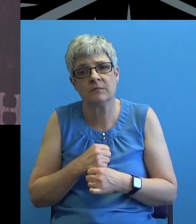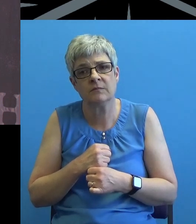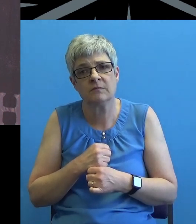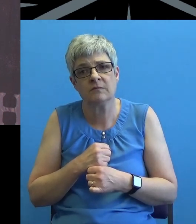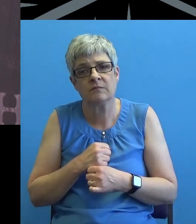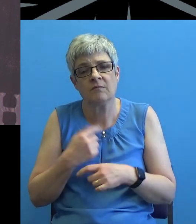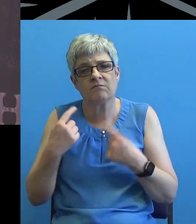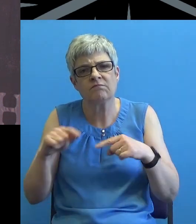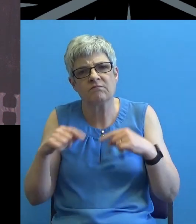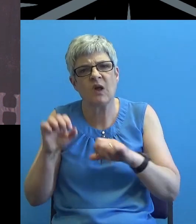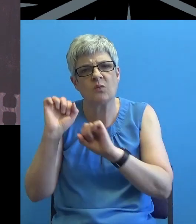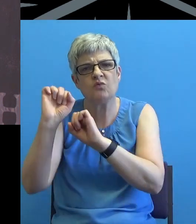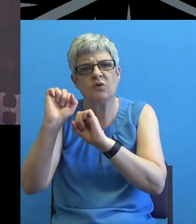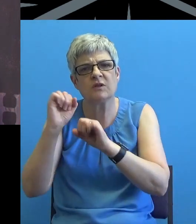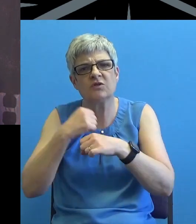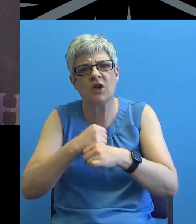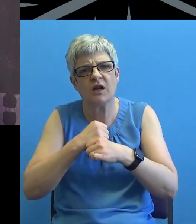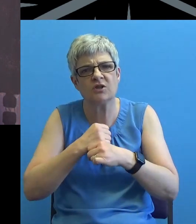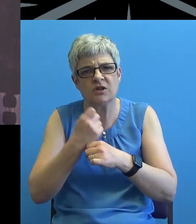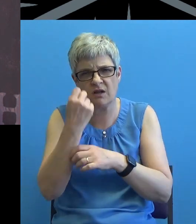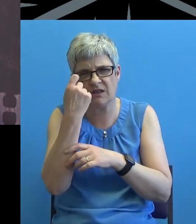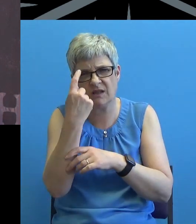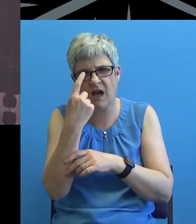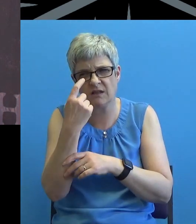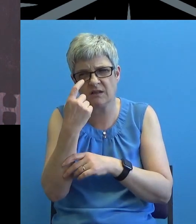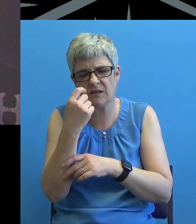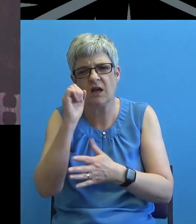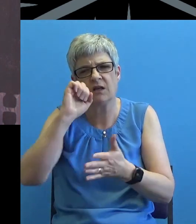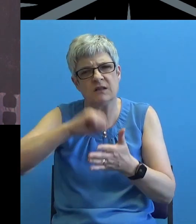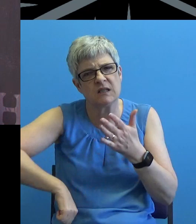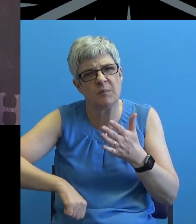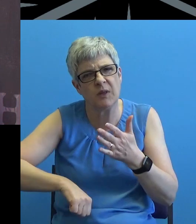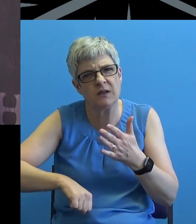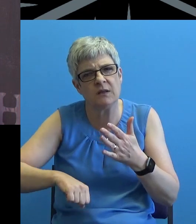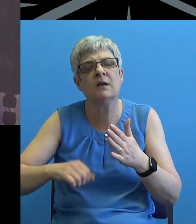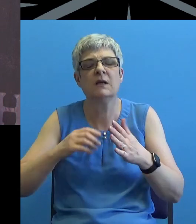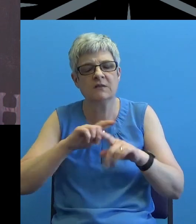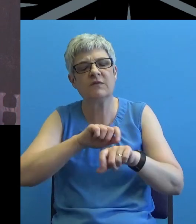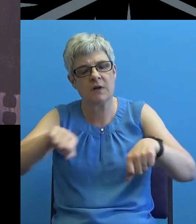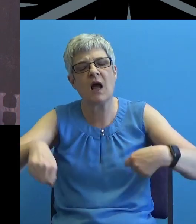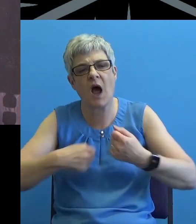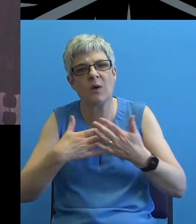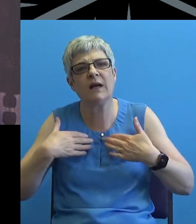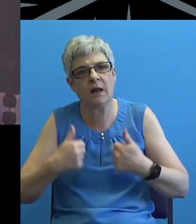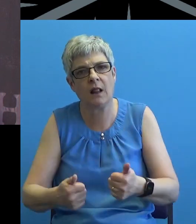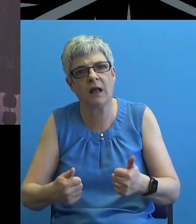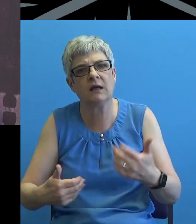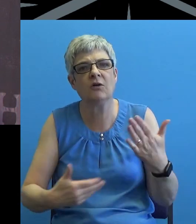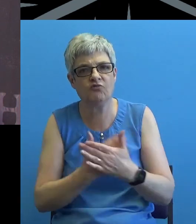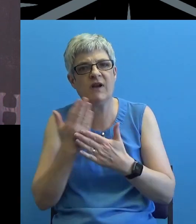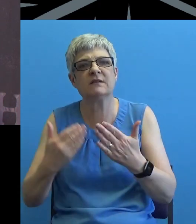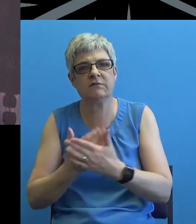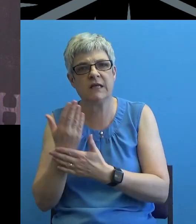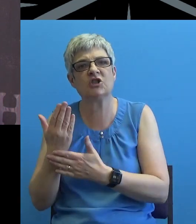May your church know that your correction is for our healing, that your discipline is for our restoration.